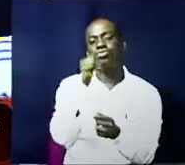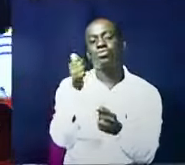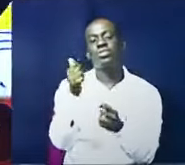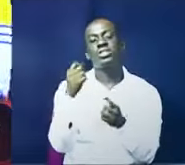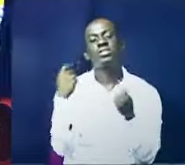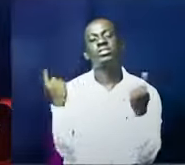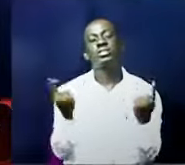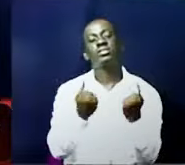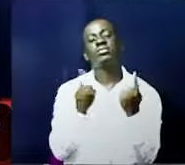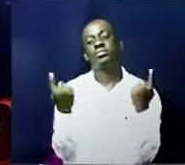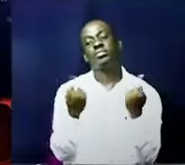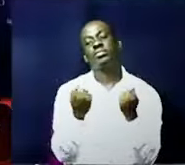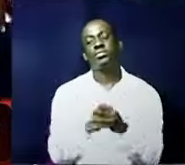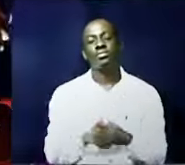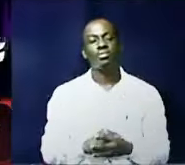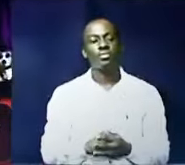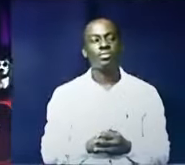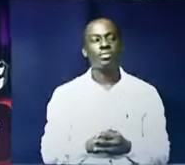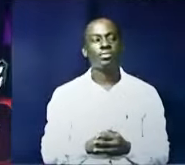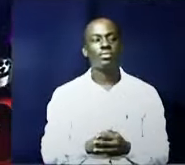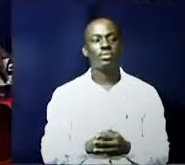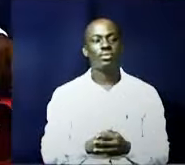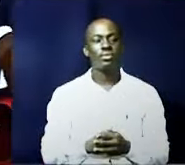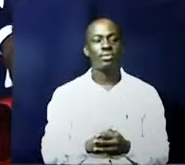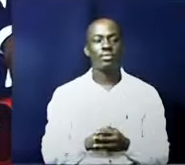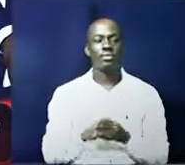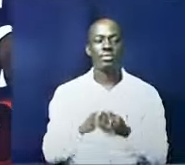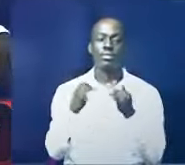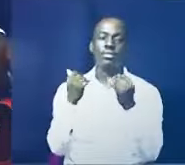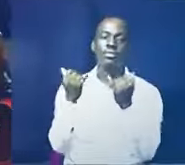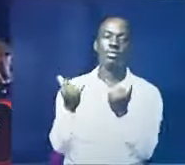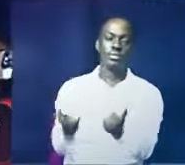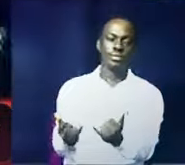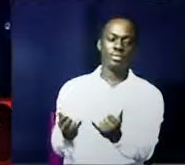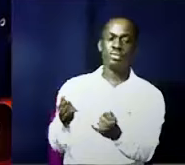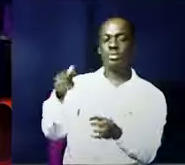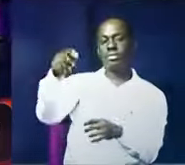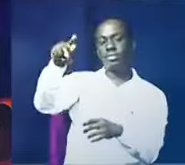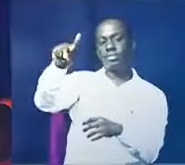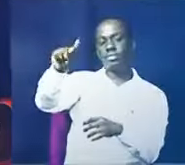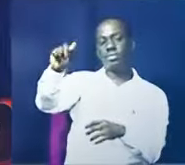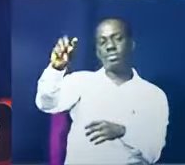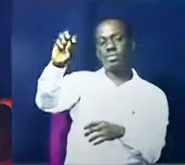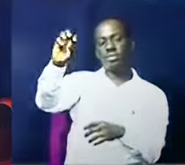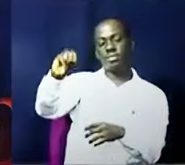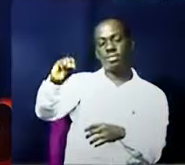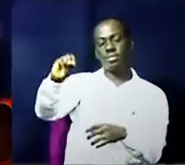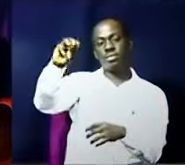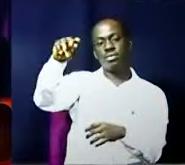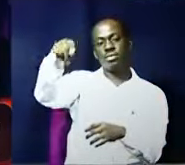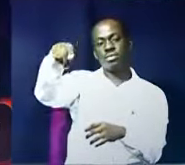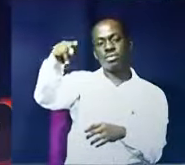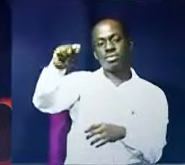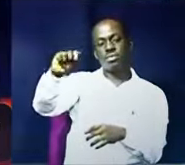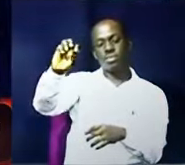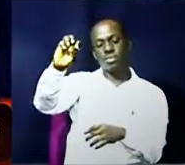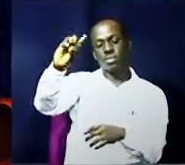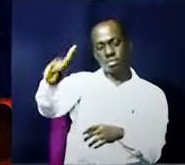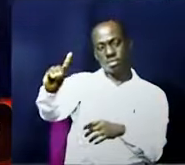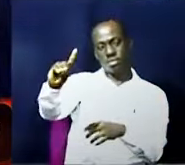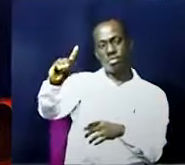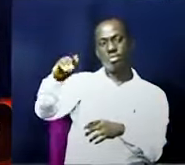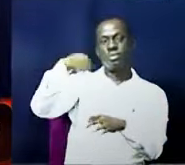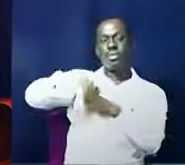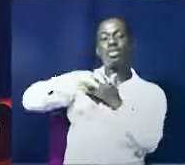say to said ye was so yen so tempted. In all points. Not just a baby was on his way. But there are